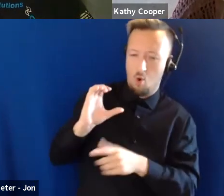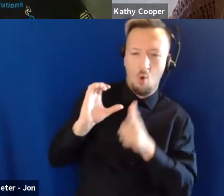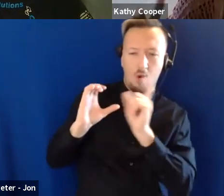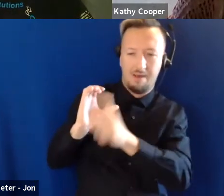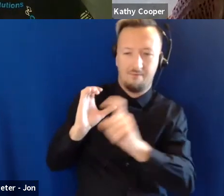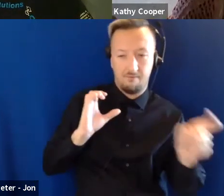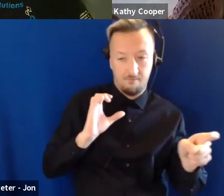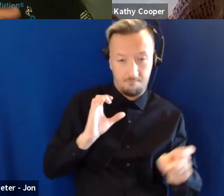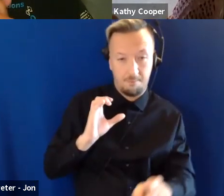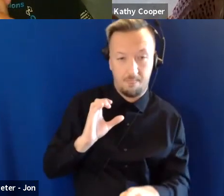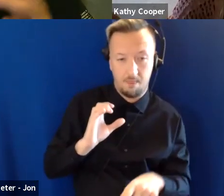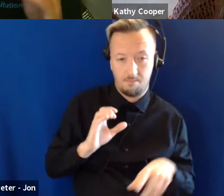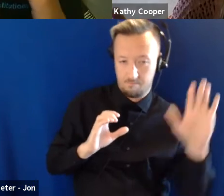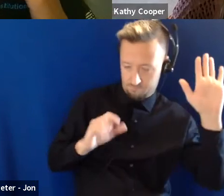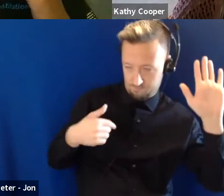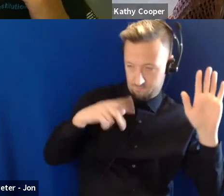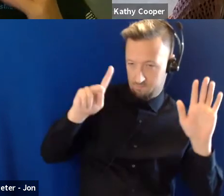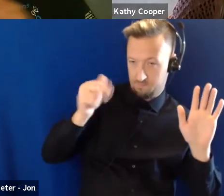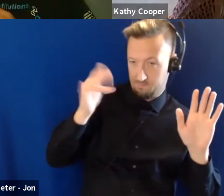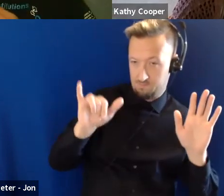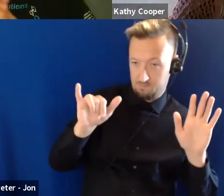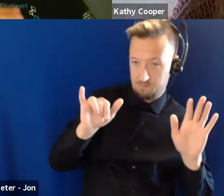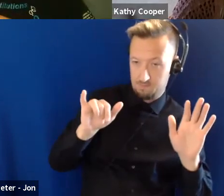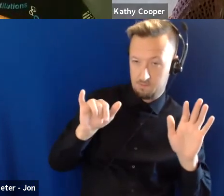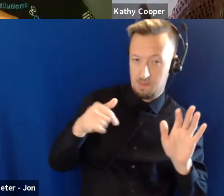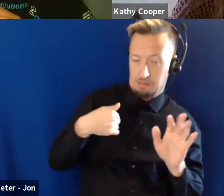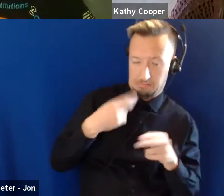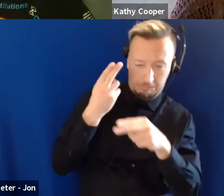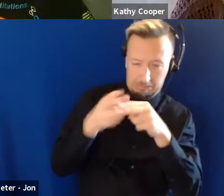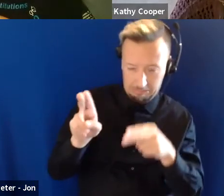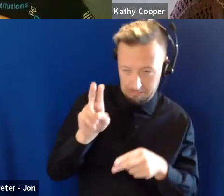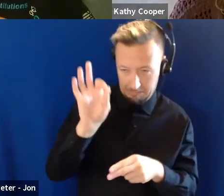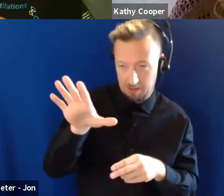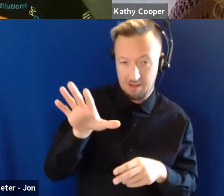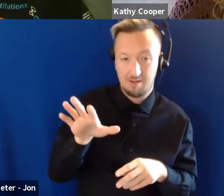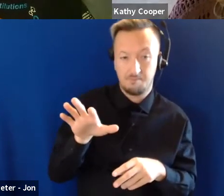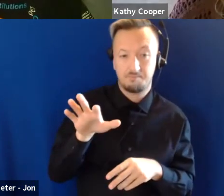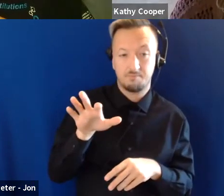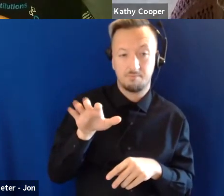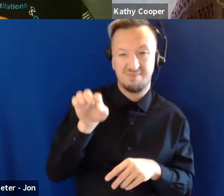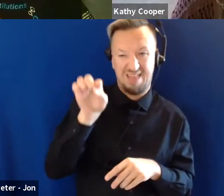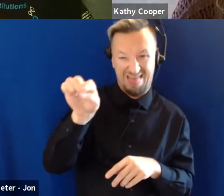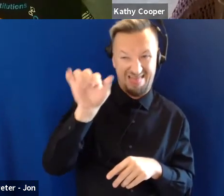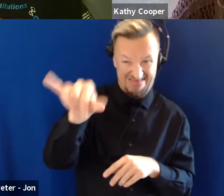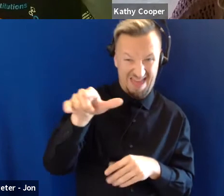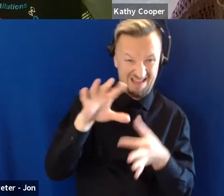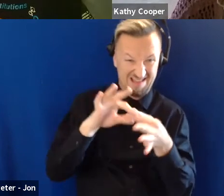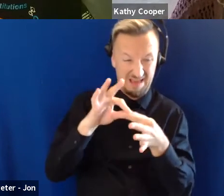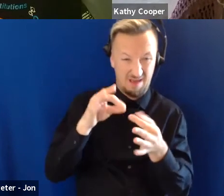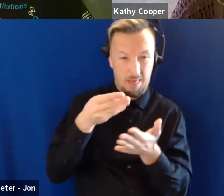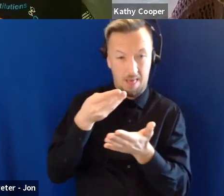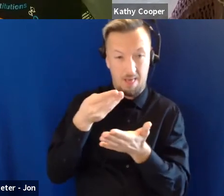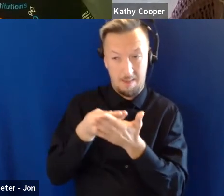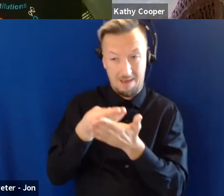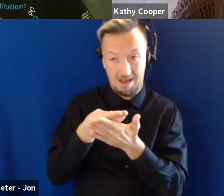Well, I'll just jump in real quick here because Amy, you probably have a better answer than I do, but I will say this is one area of the spill